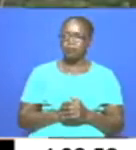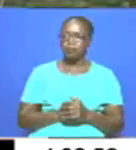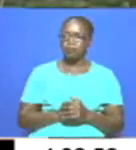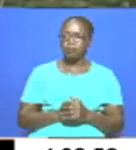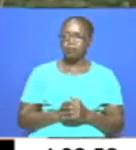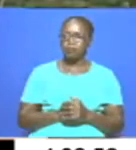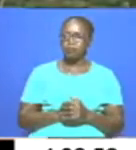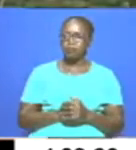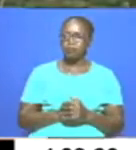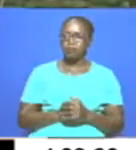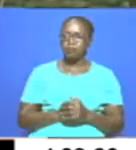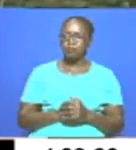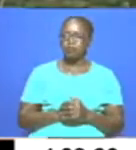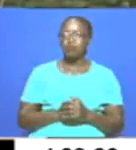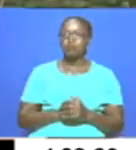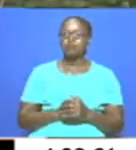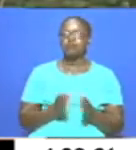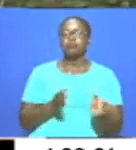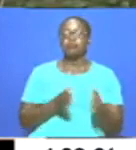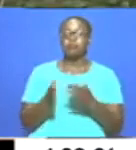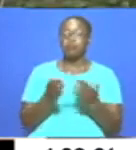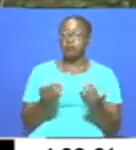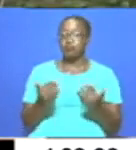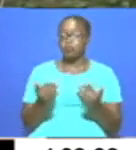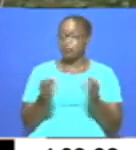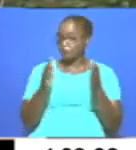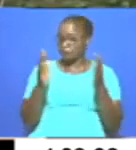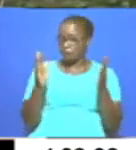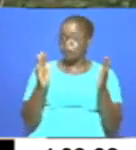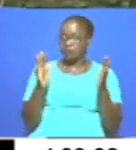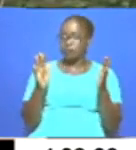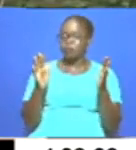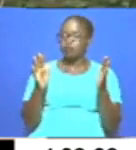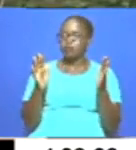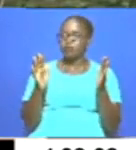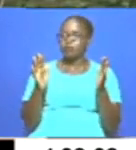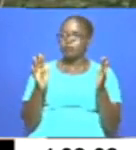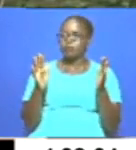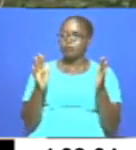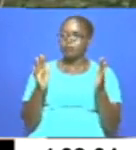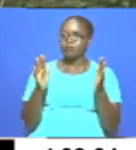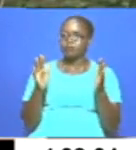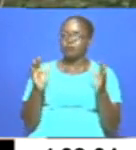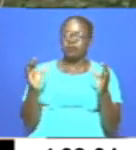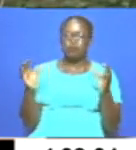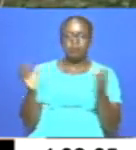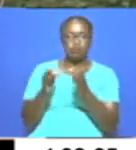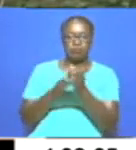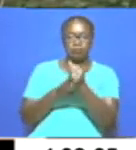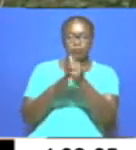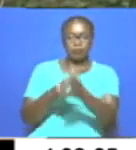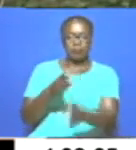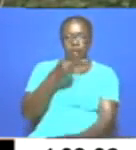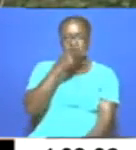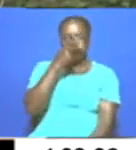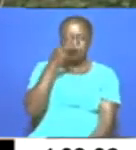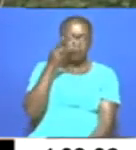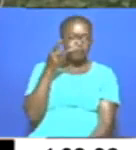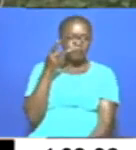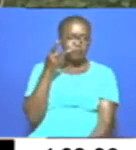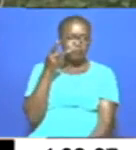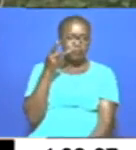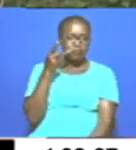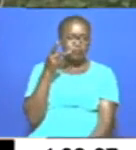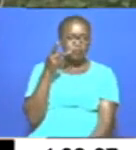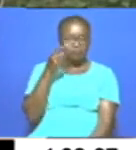I would like to take this opportunity to congratulate our party leader Kalonzo Musyoka for making such a